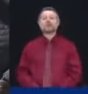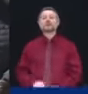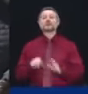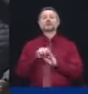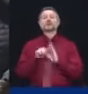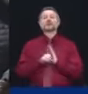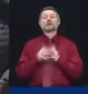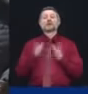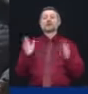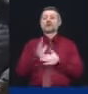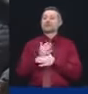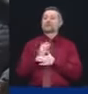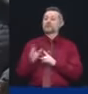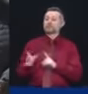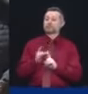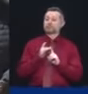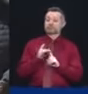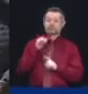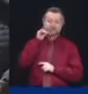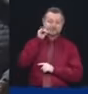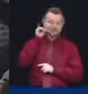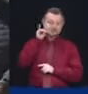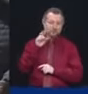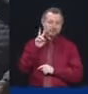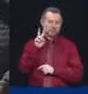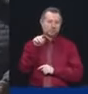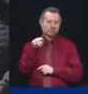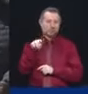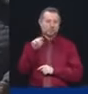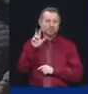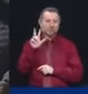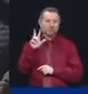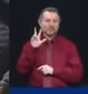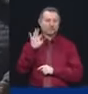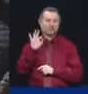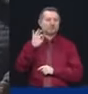on COVID yesterday was 2.39%.